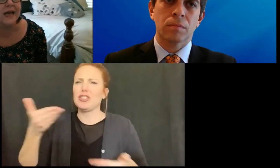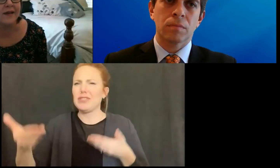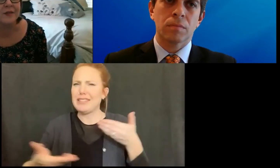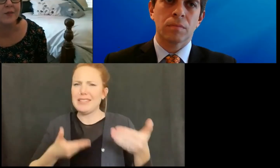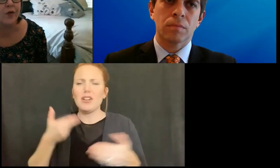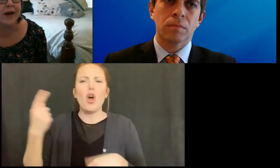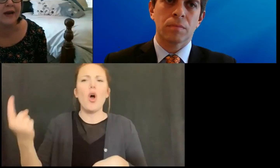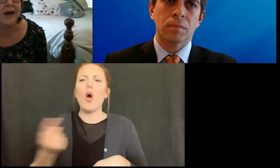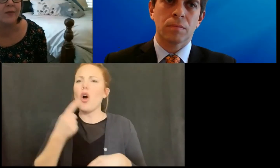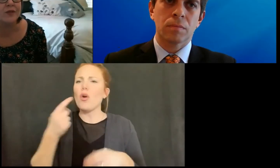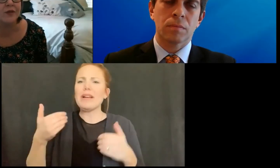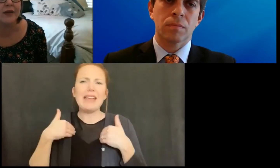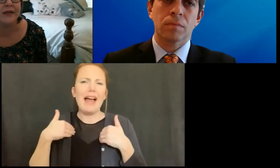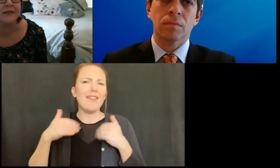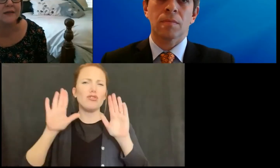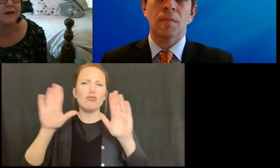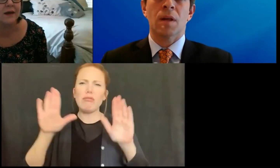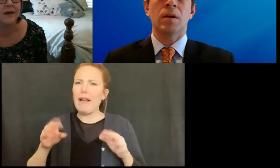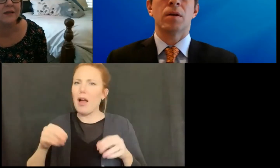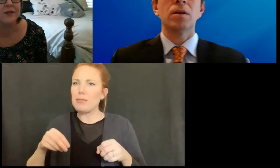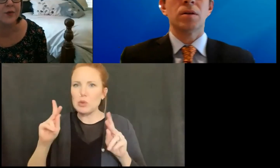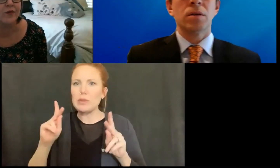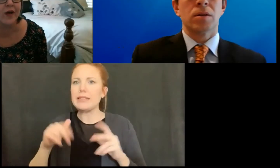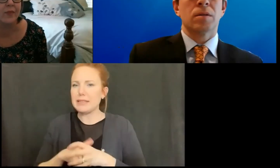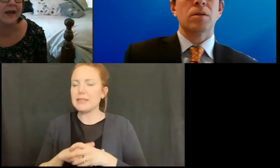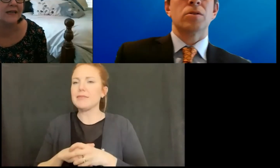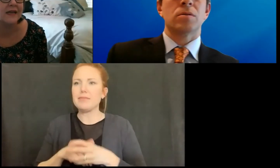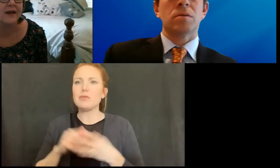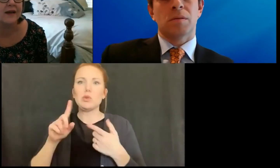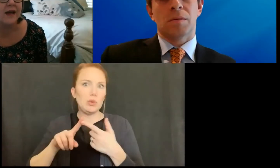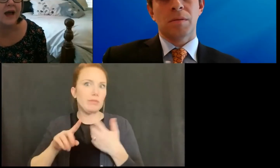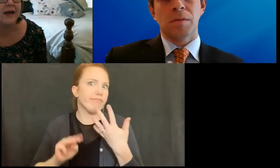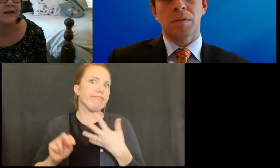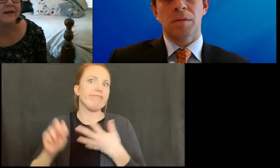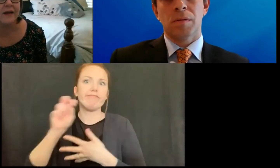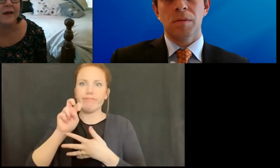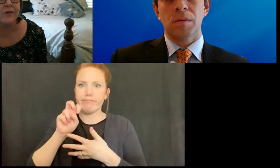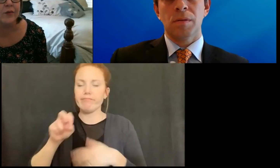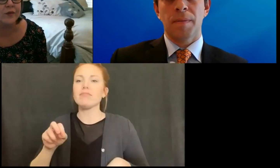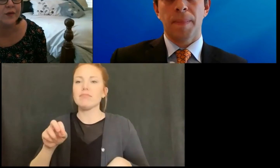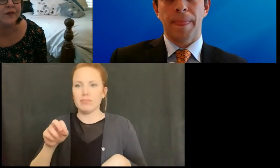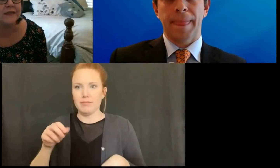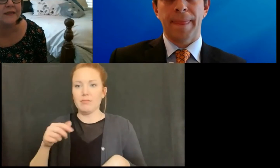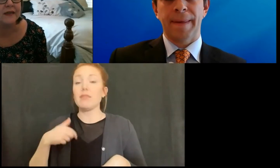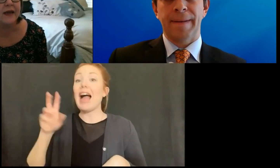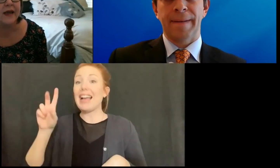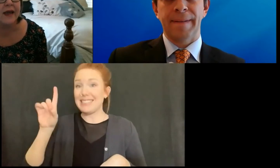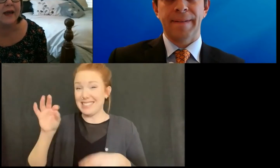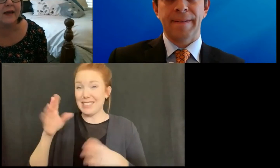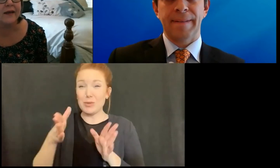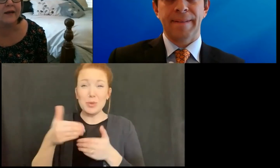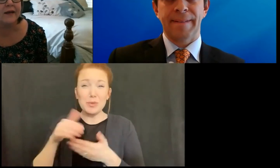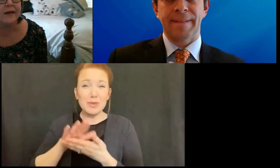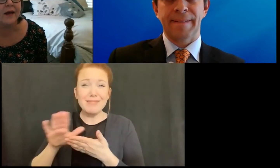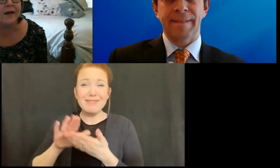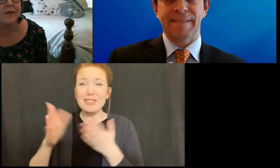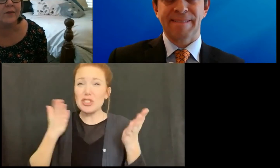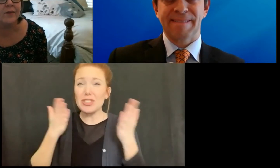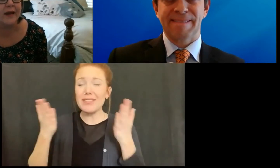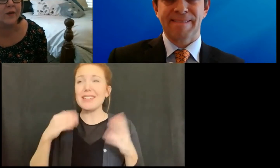always have some great opportunities to move up. Like I said, I did room service